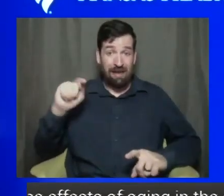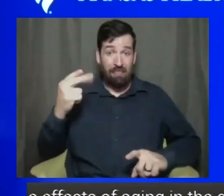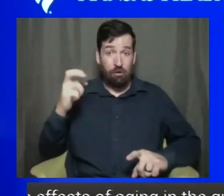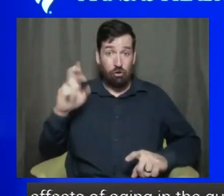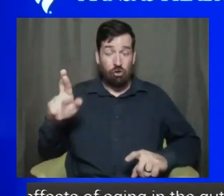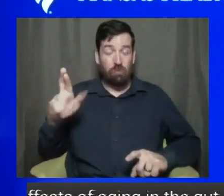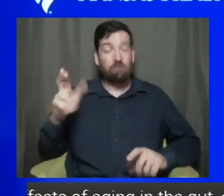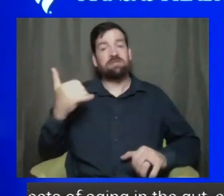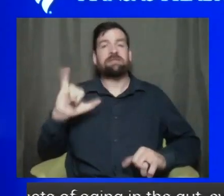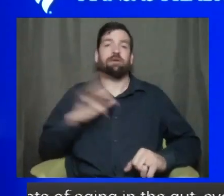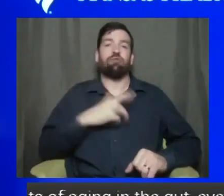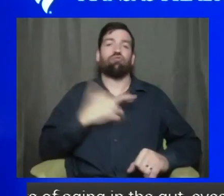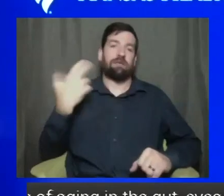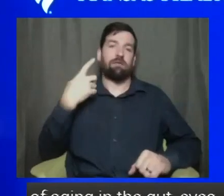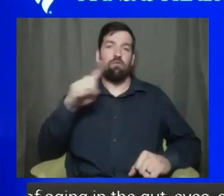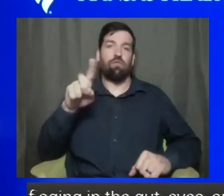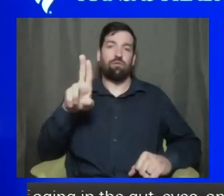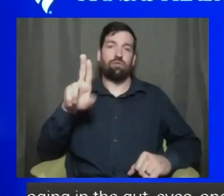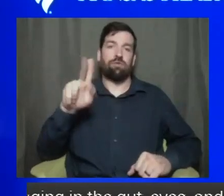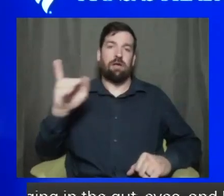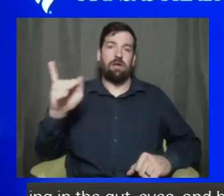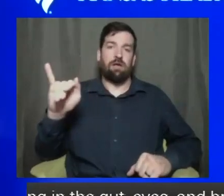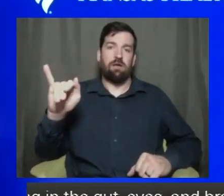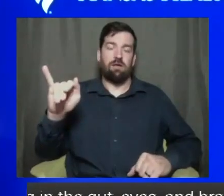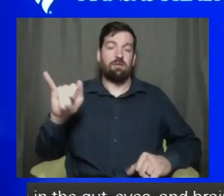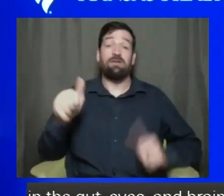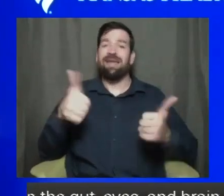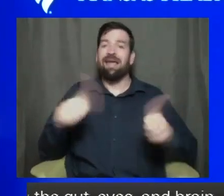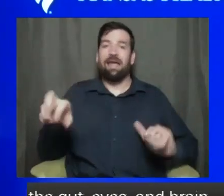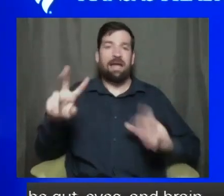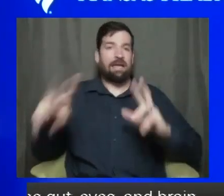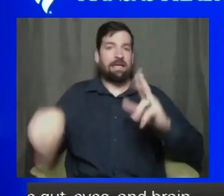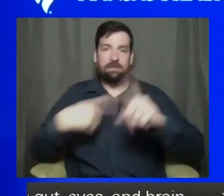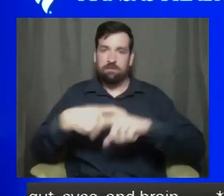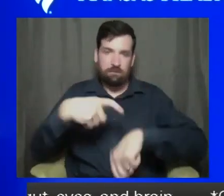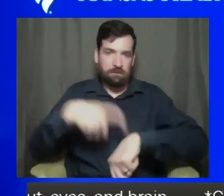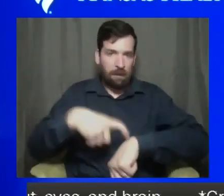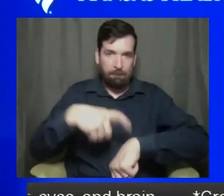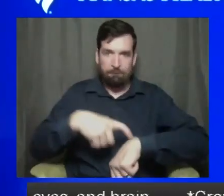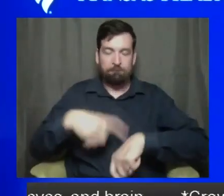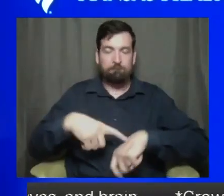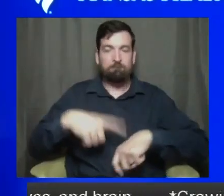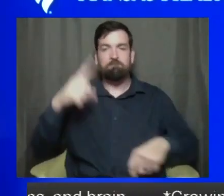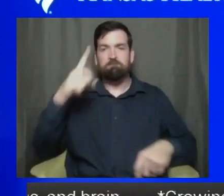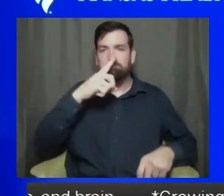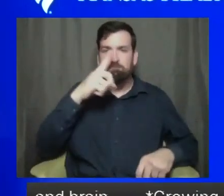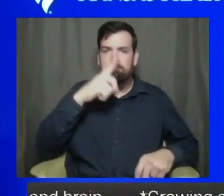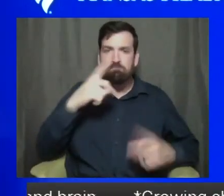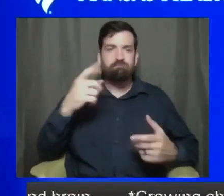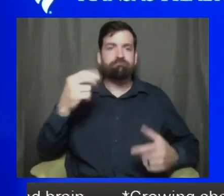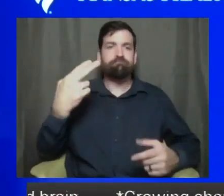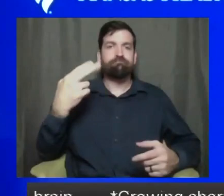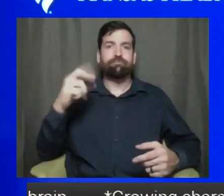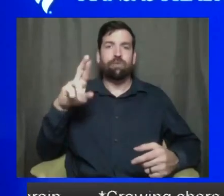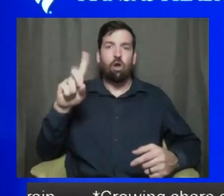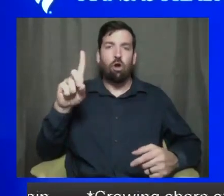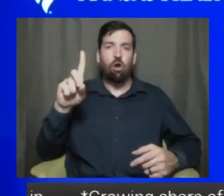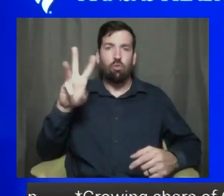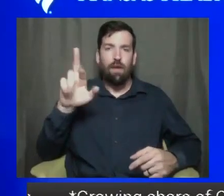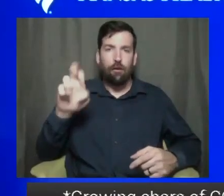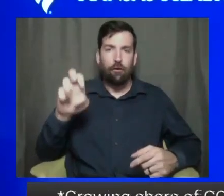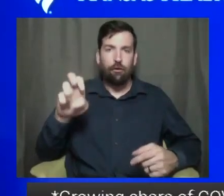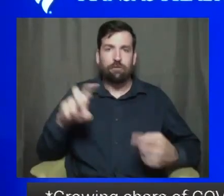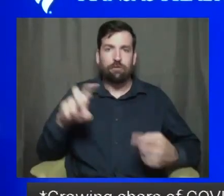tract infections as well. And so anytime you have a prosthetic device or hardware or a foreign